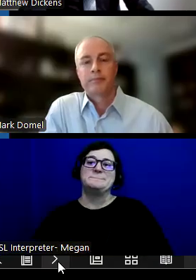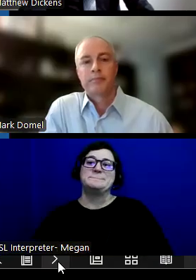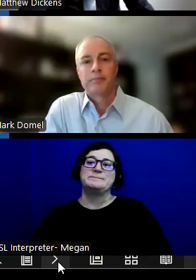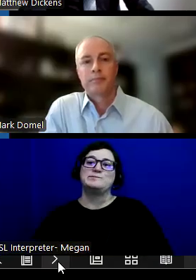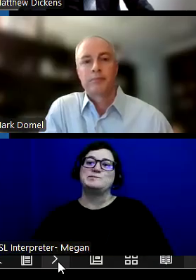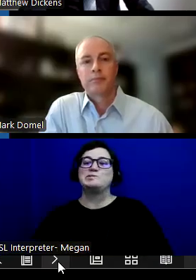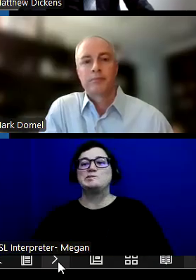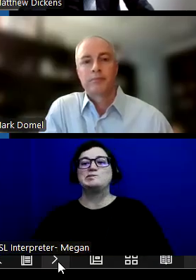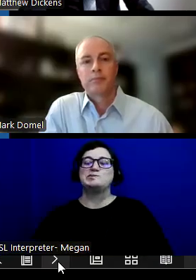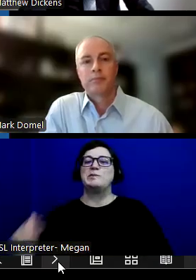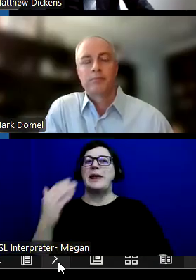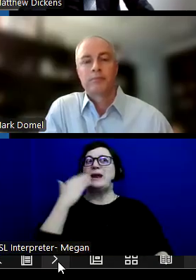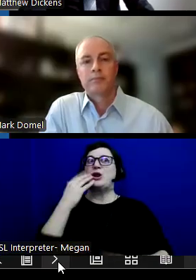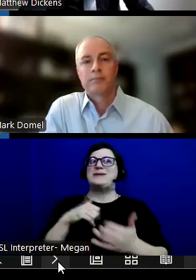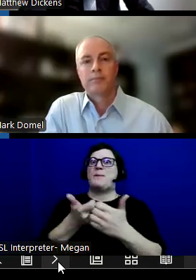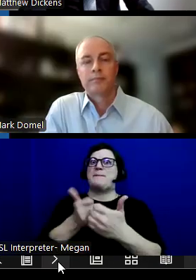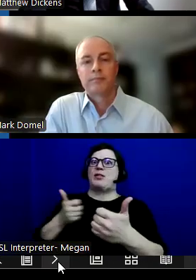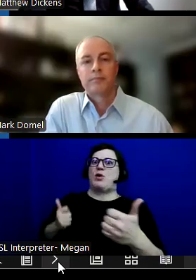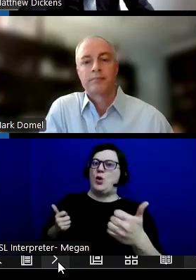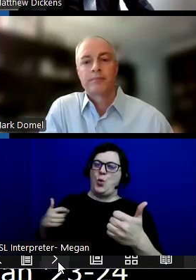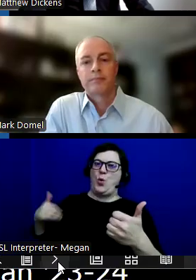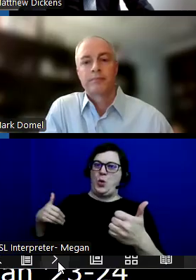And I know there's a backlog right now. I think there's a lot of people